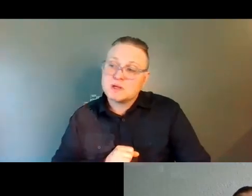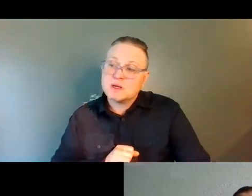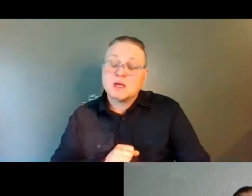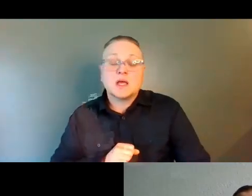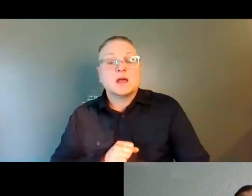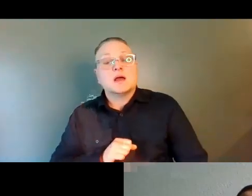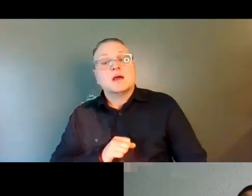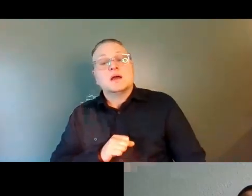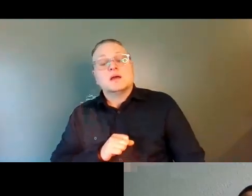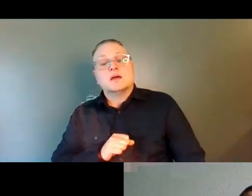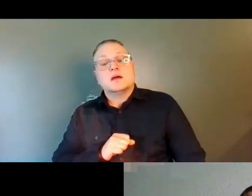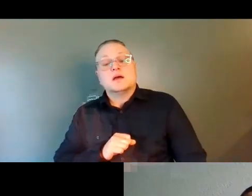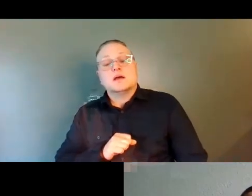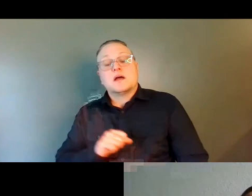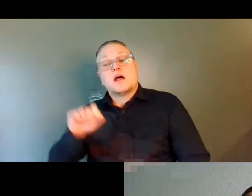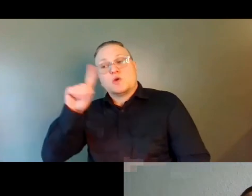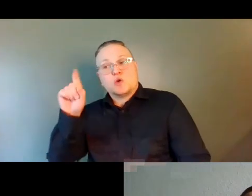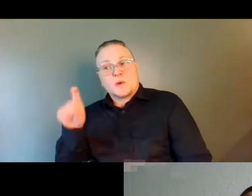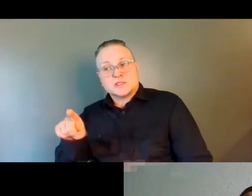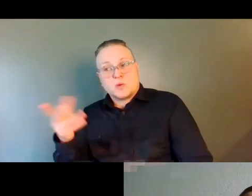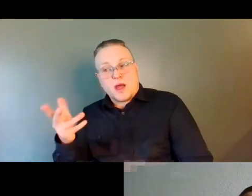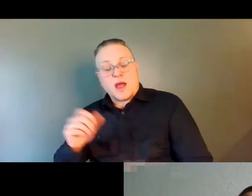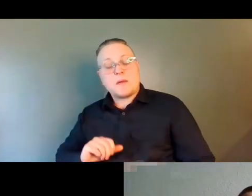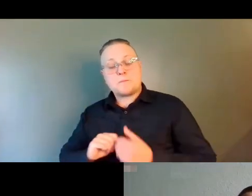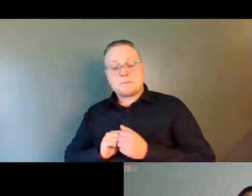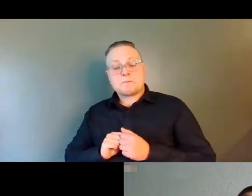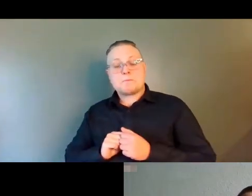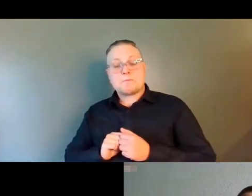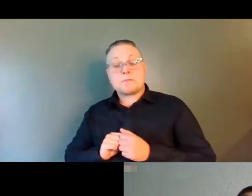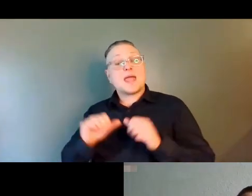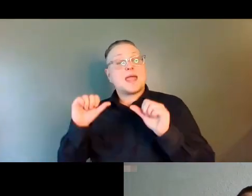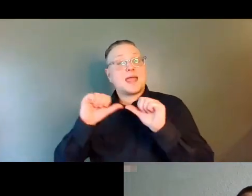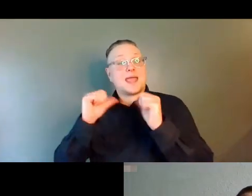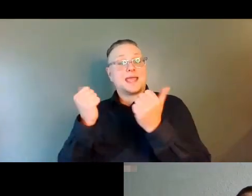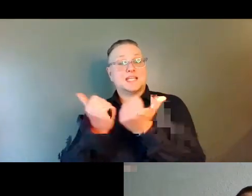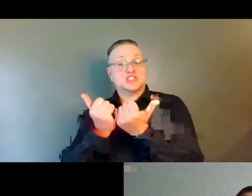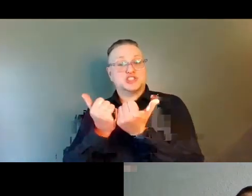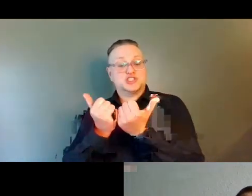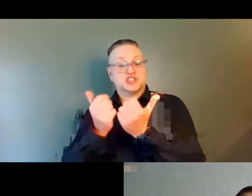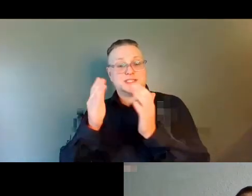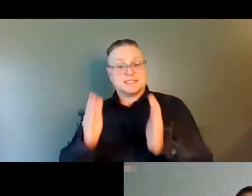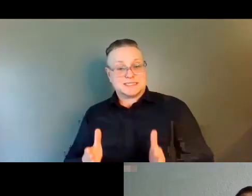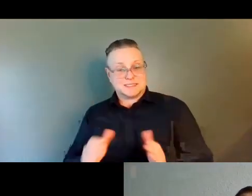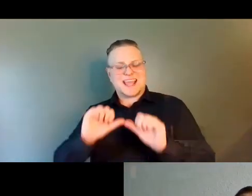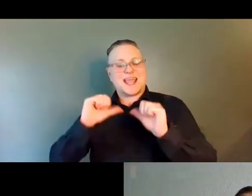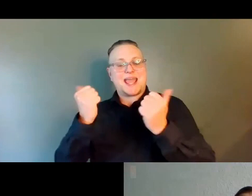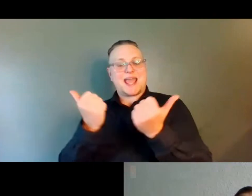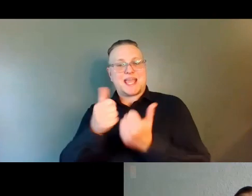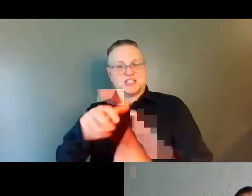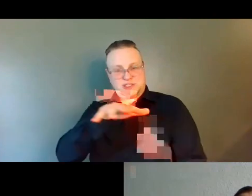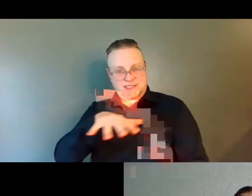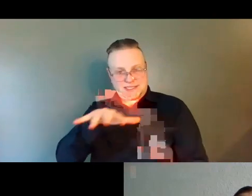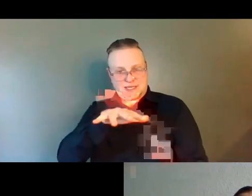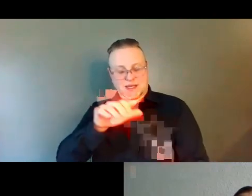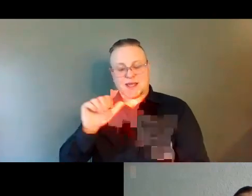you. The question is, how can agencies empower their ADA coordinators to be